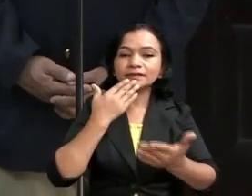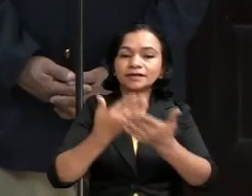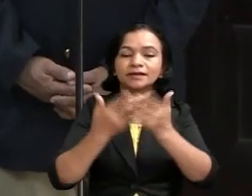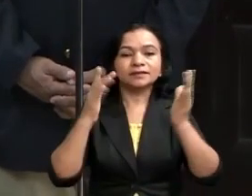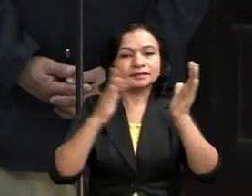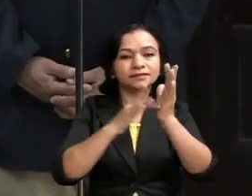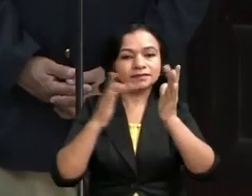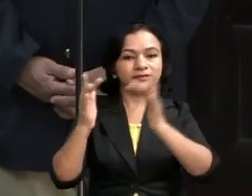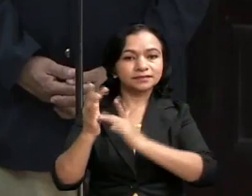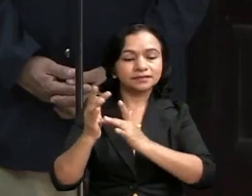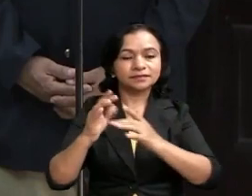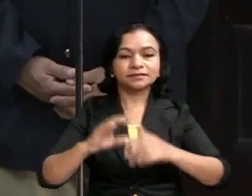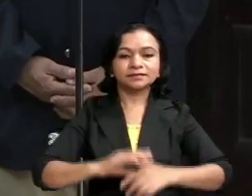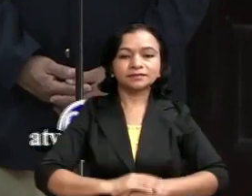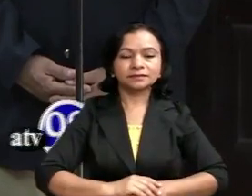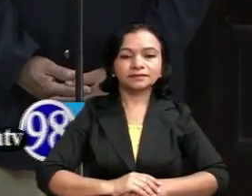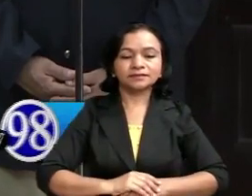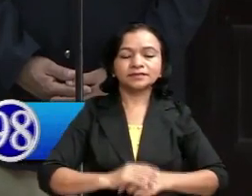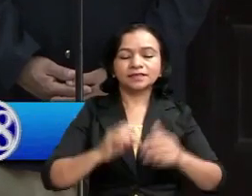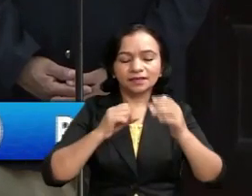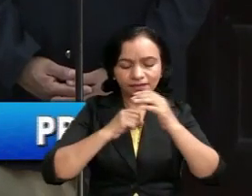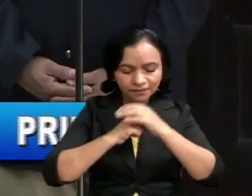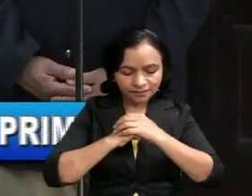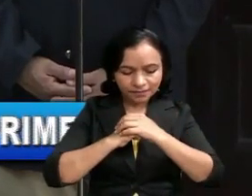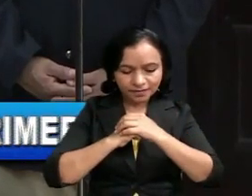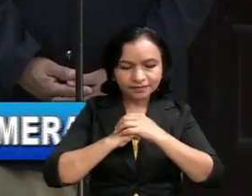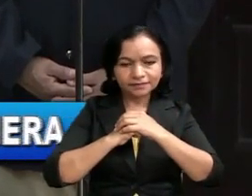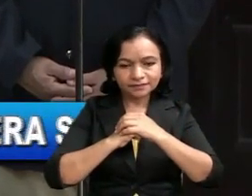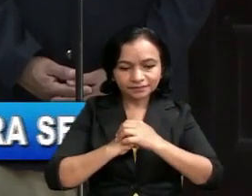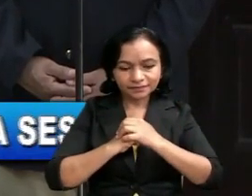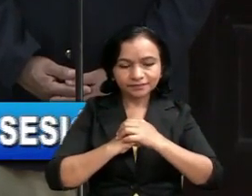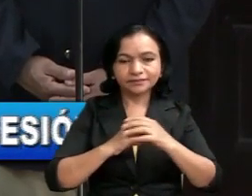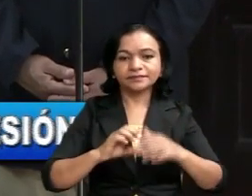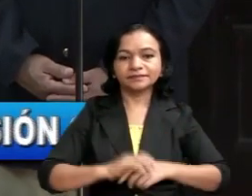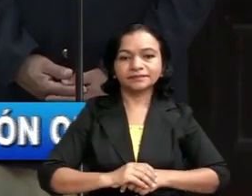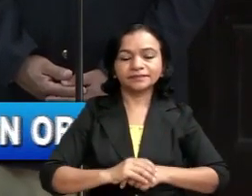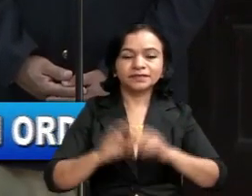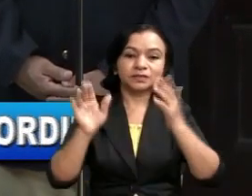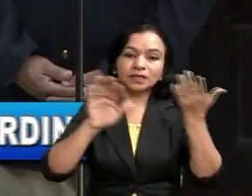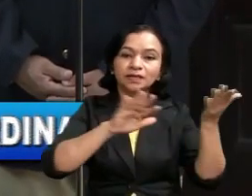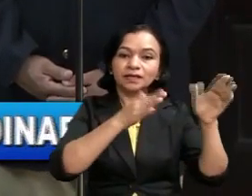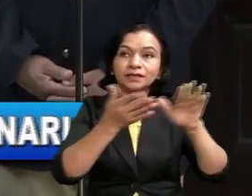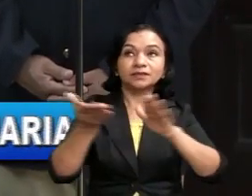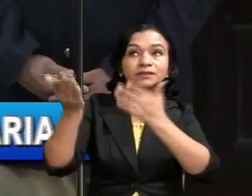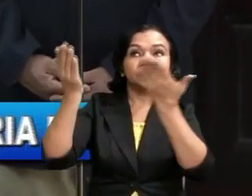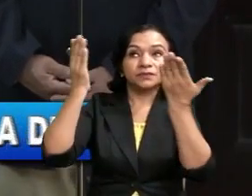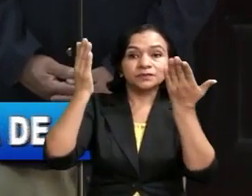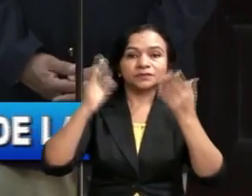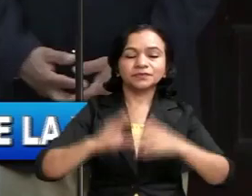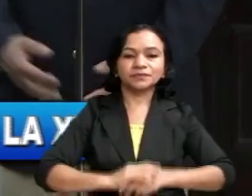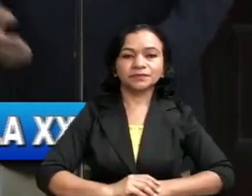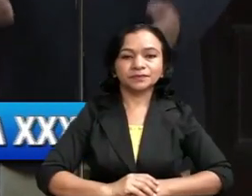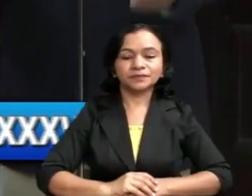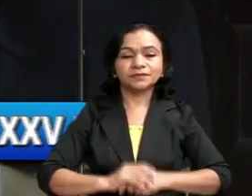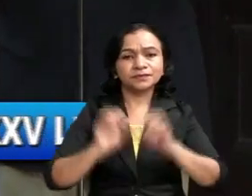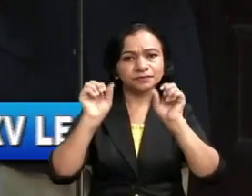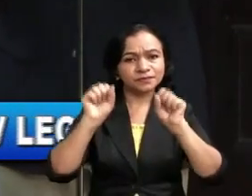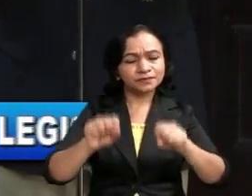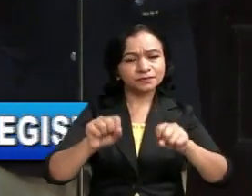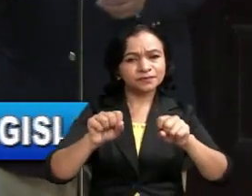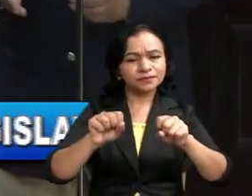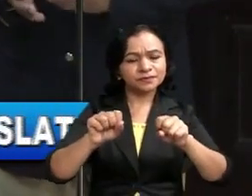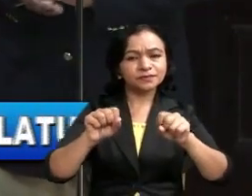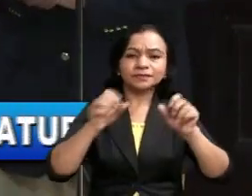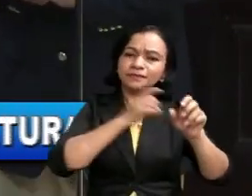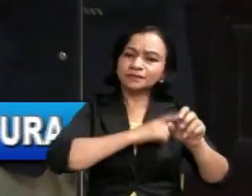Jesús. Amen. Amen. And amen. Amen. Hallelujah. Hallelujah. Can you give the Lord a hand clap of praise? ¿Puedes darle un aplauso